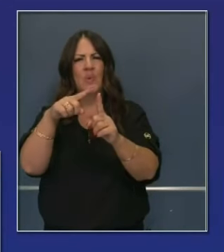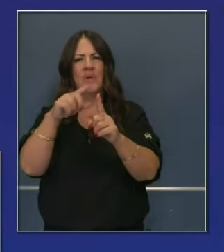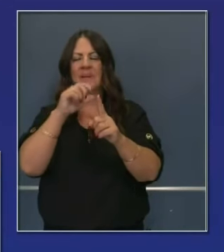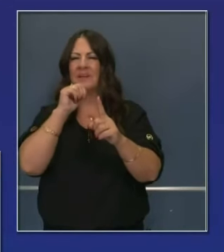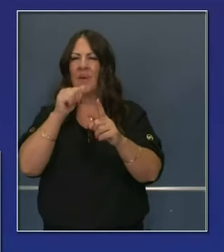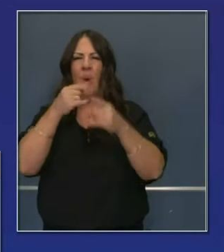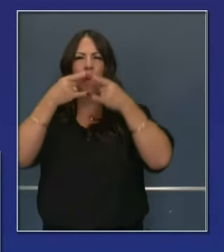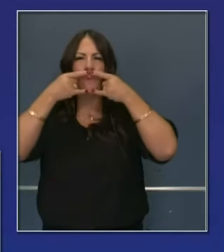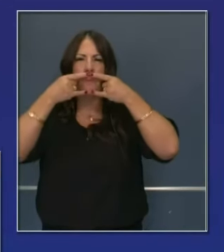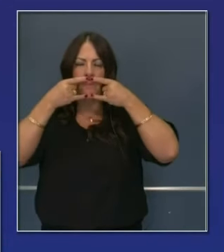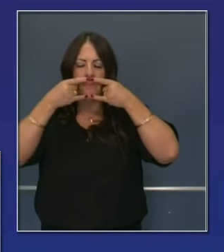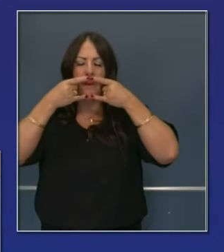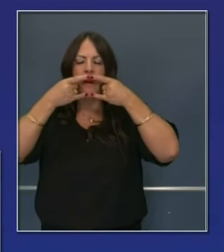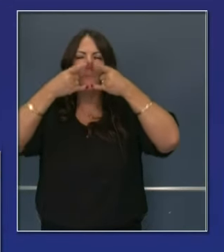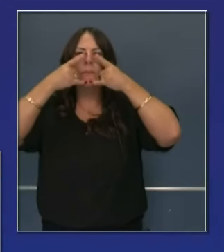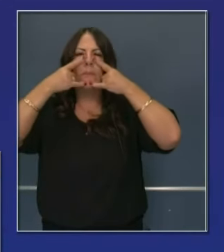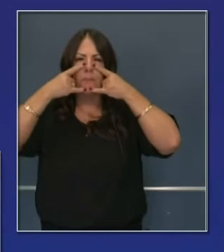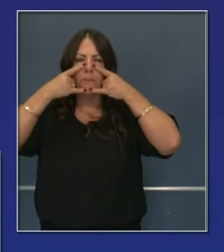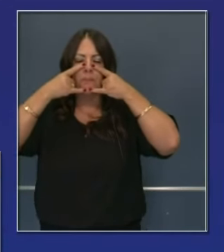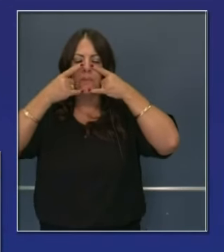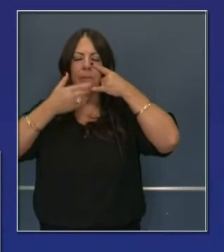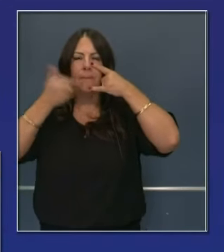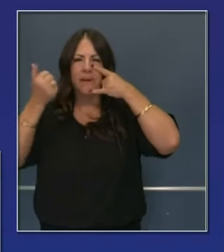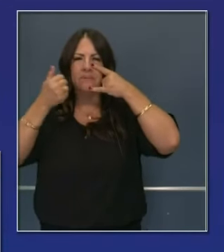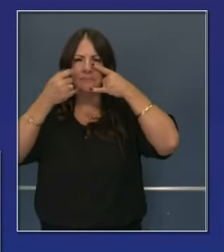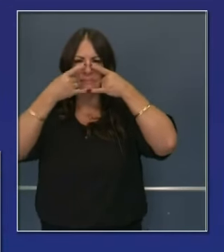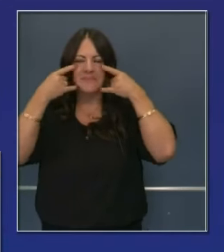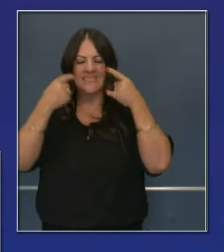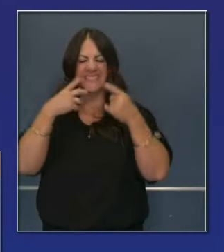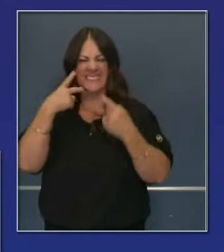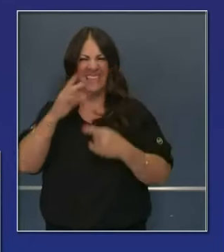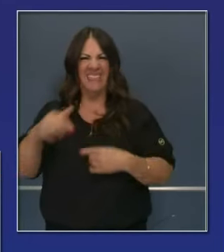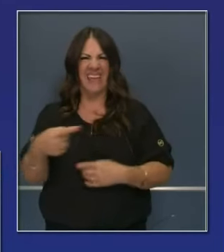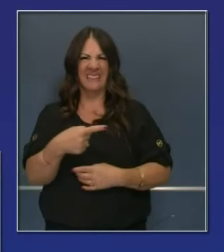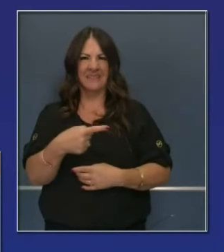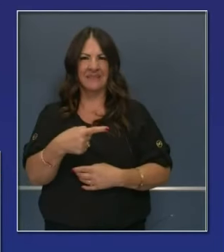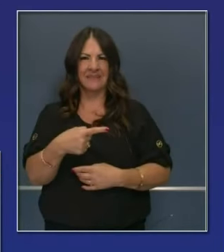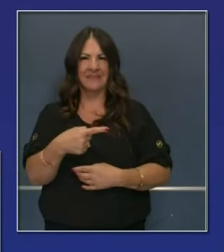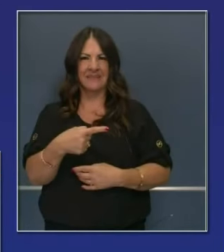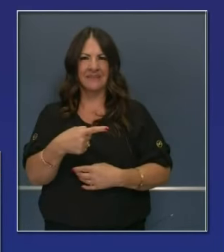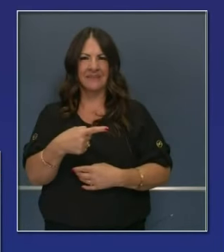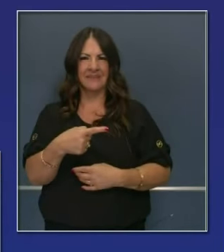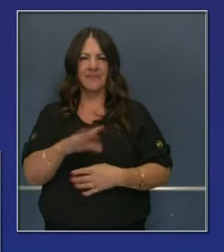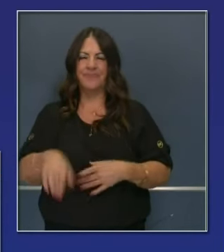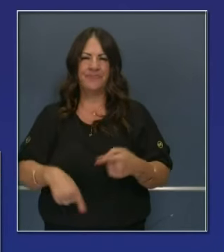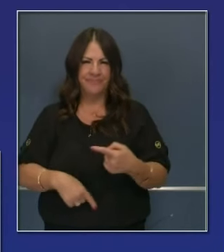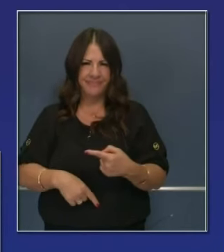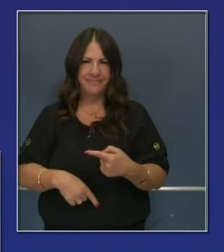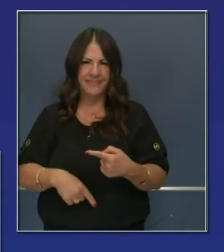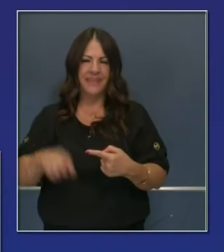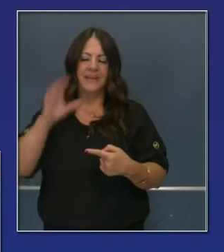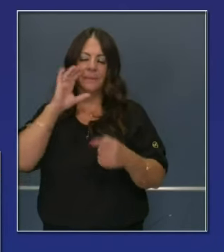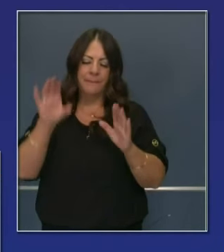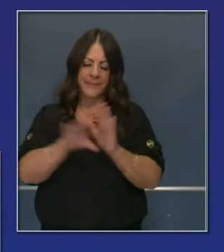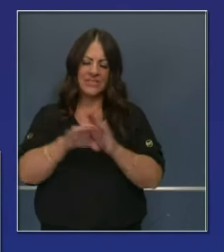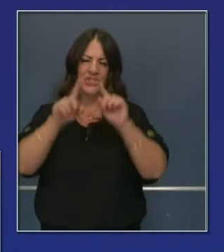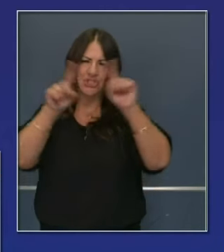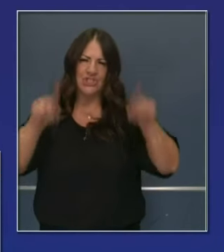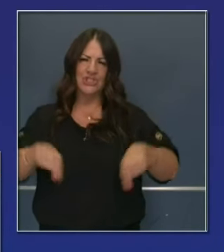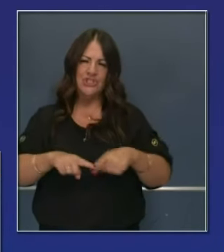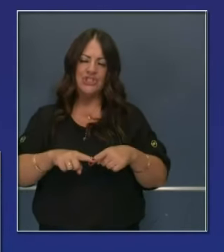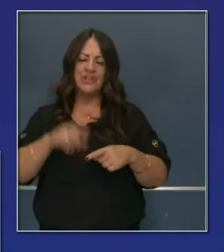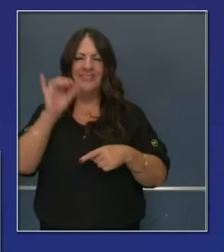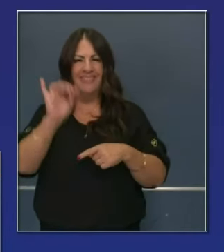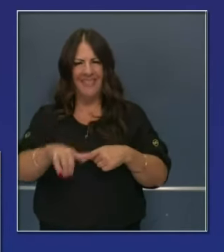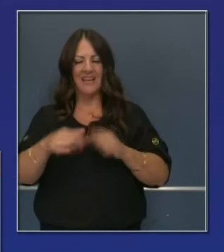This is. And so we had to put this up just because I think a lot of us are experiencing friends, family members, perhaps those looking